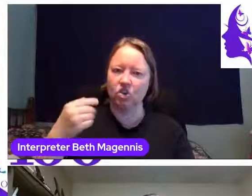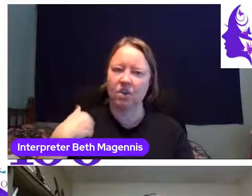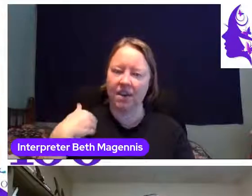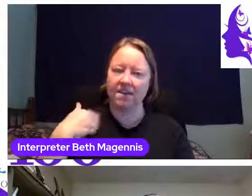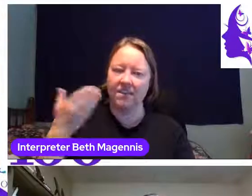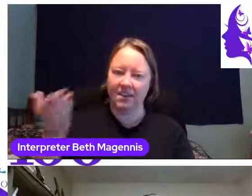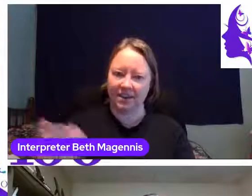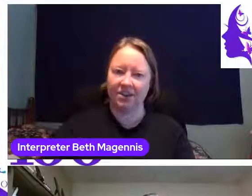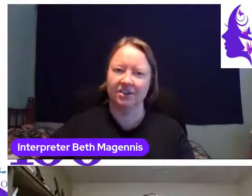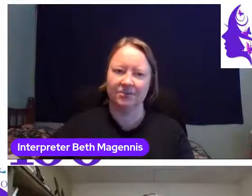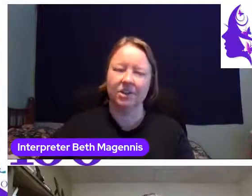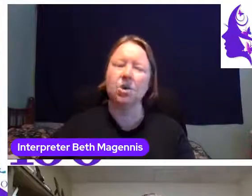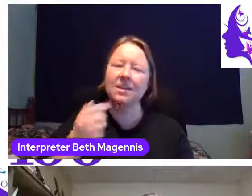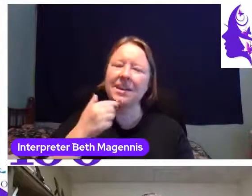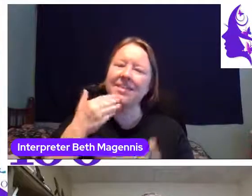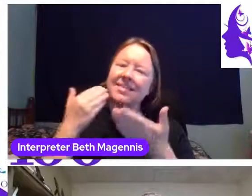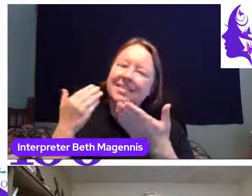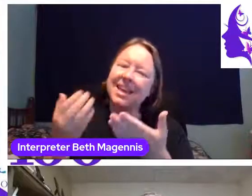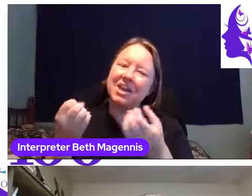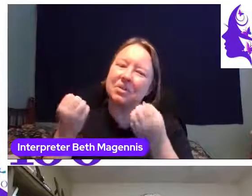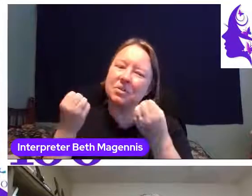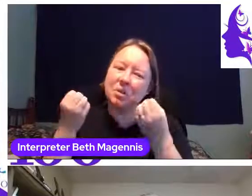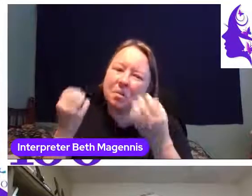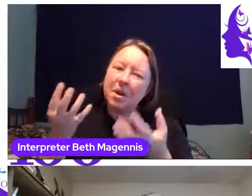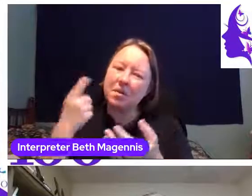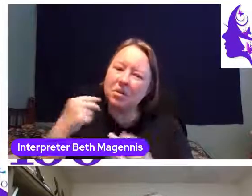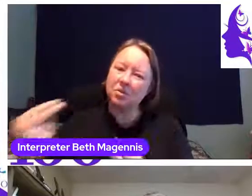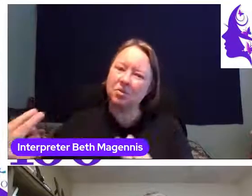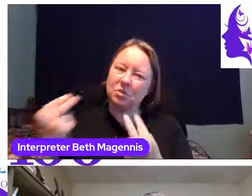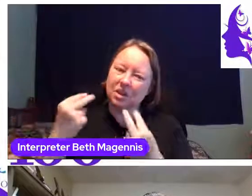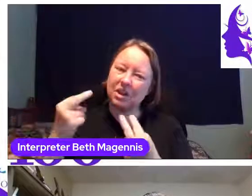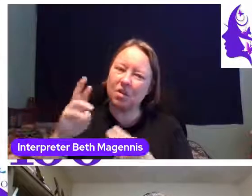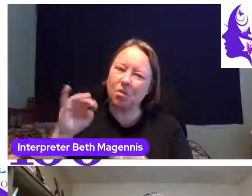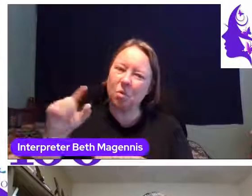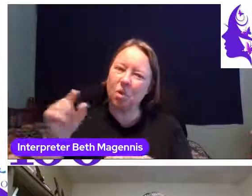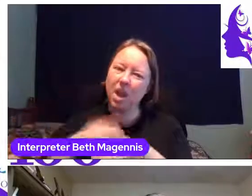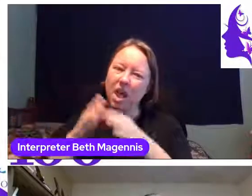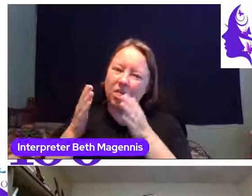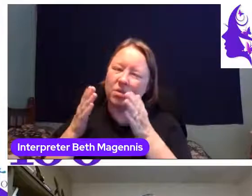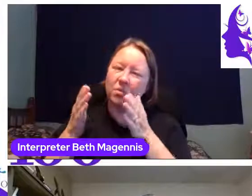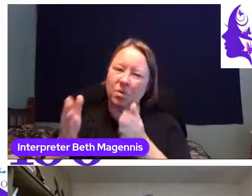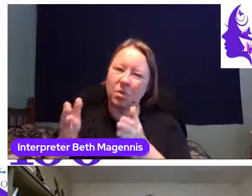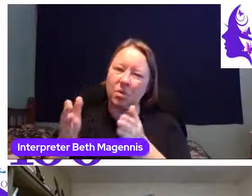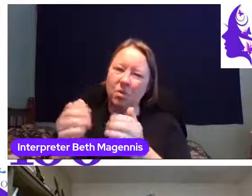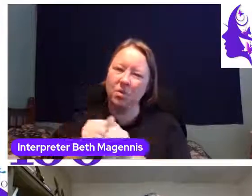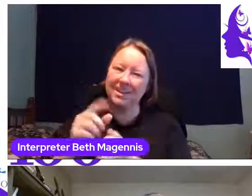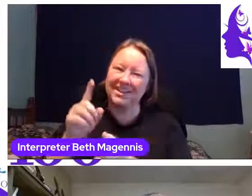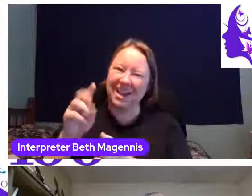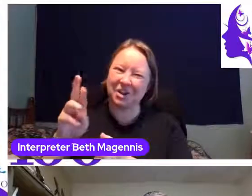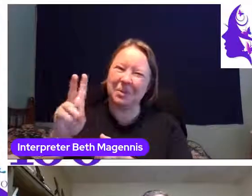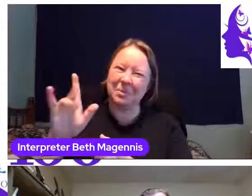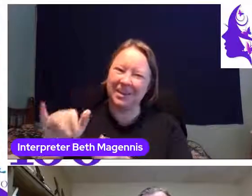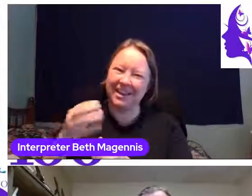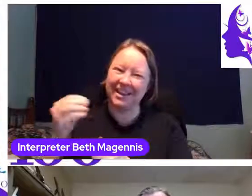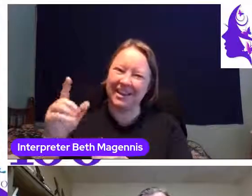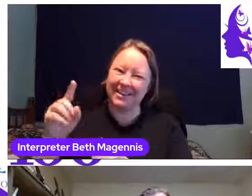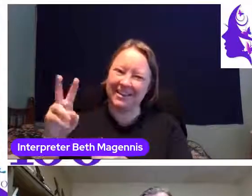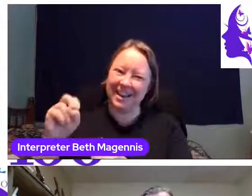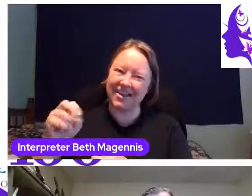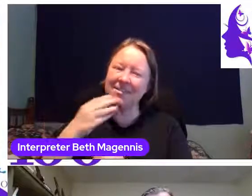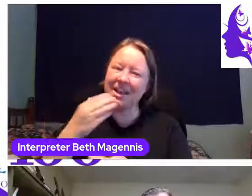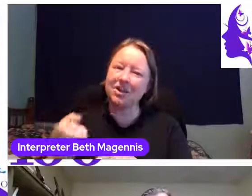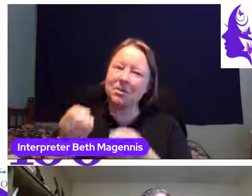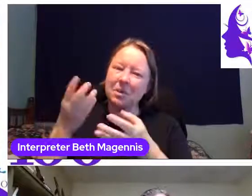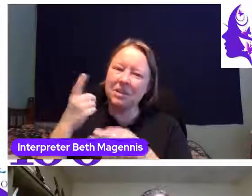there. So we want to say thank you so much for tuning into Rolling on the Road with Dr. Kimberly and Dave. Thank you so